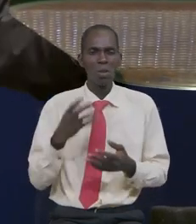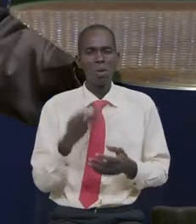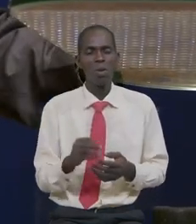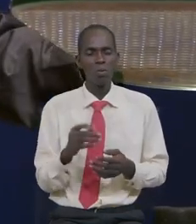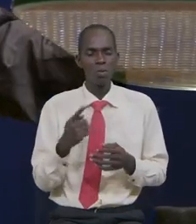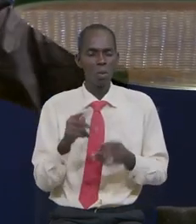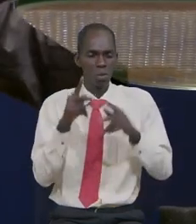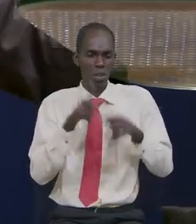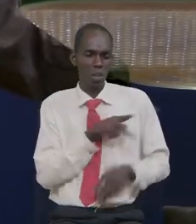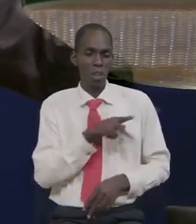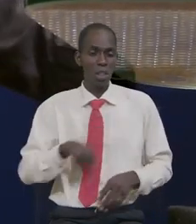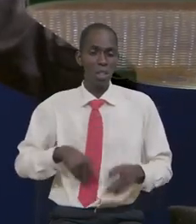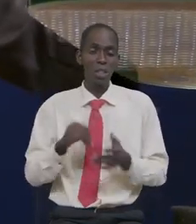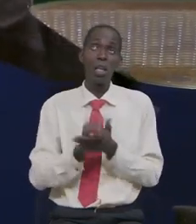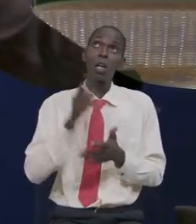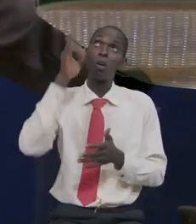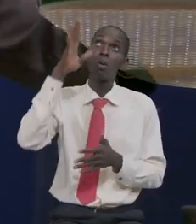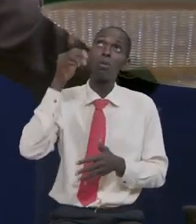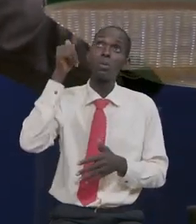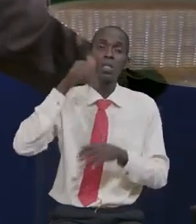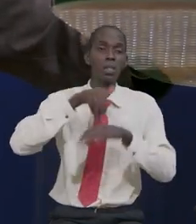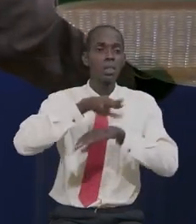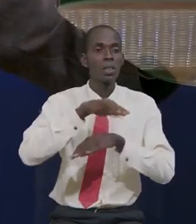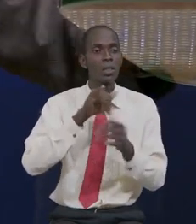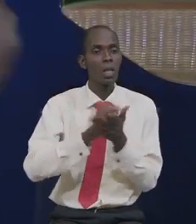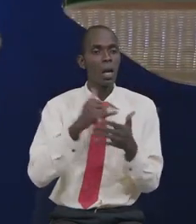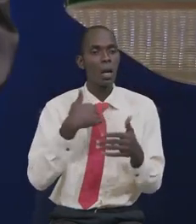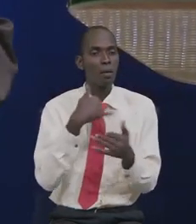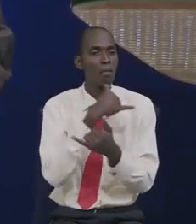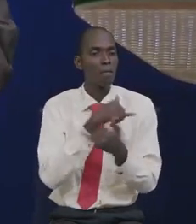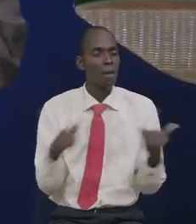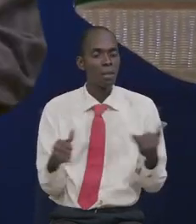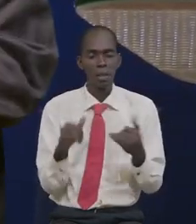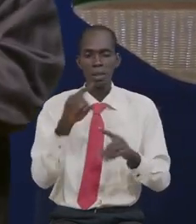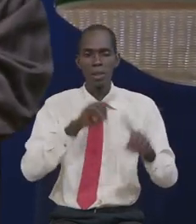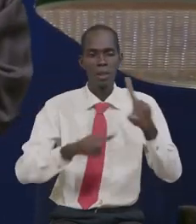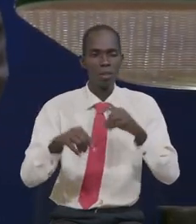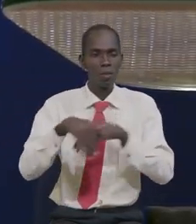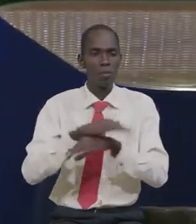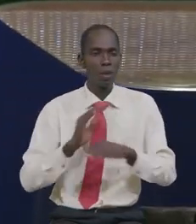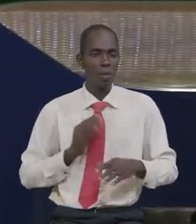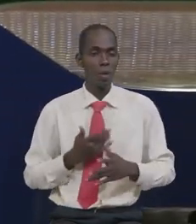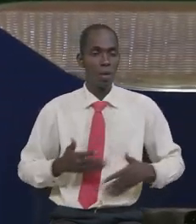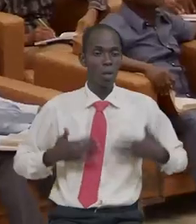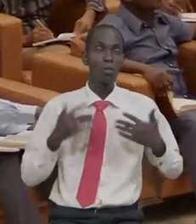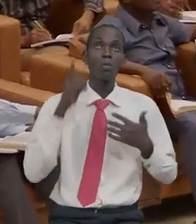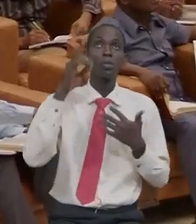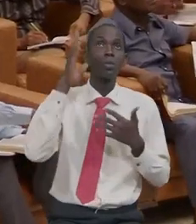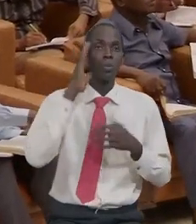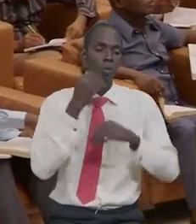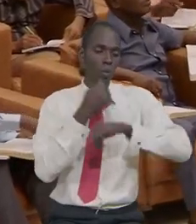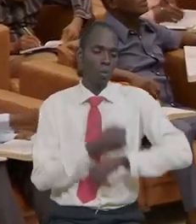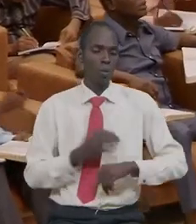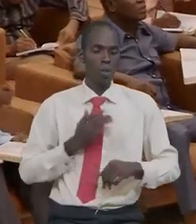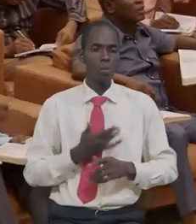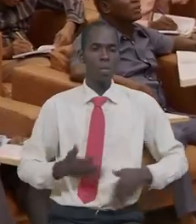set, on the King that has the final say in our lives, He will preserve our lives in